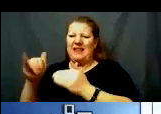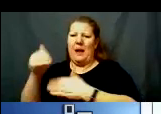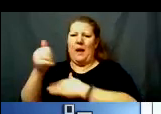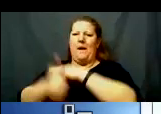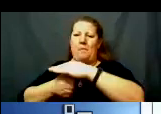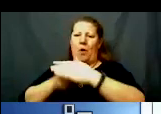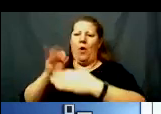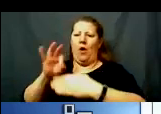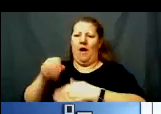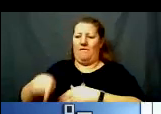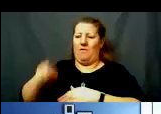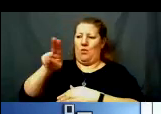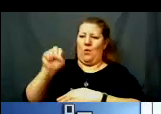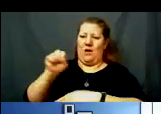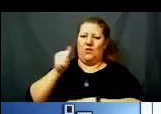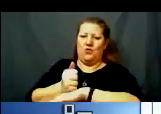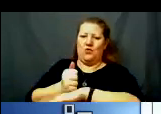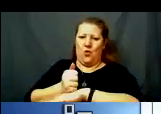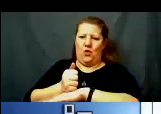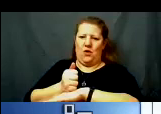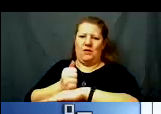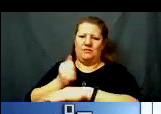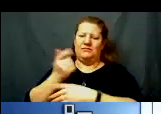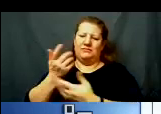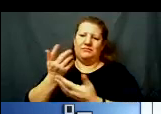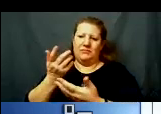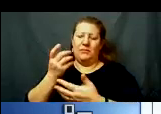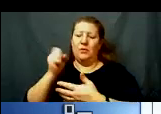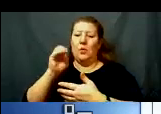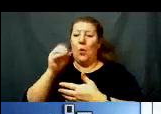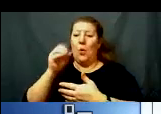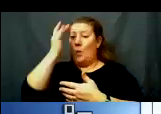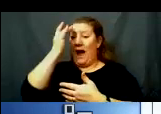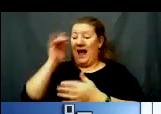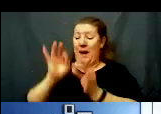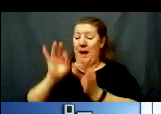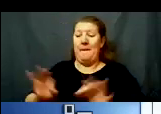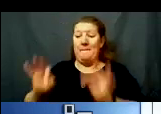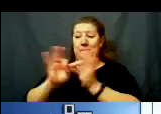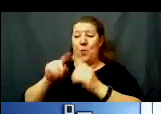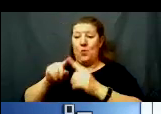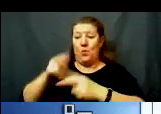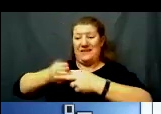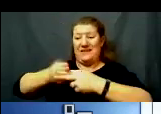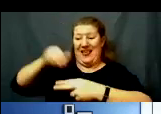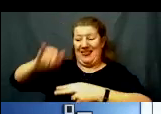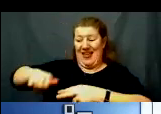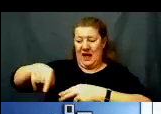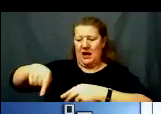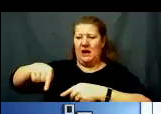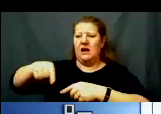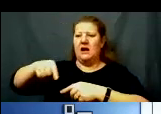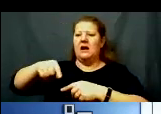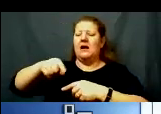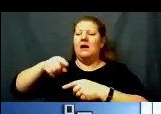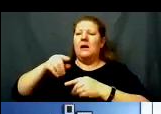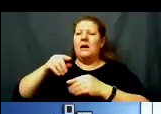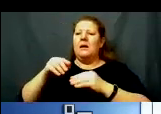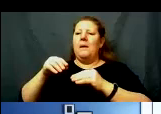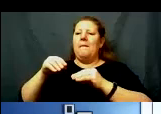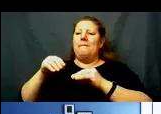its founding and its DNA. And so for me, what the reason why that's important is because that means that moving